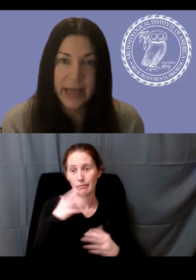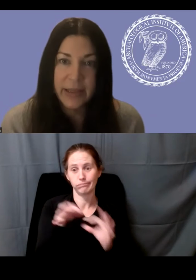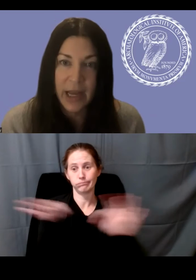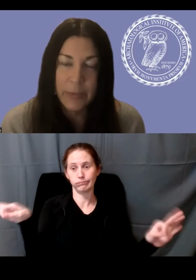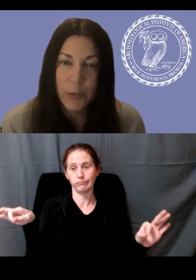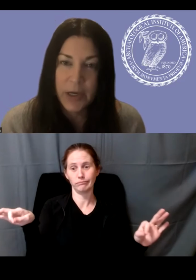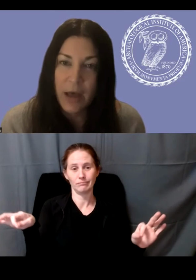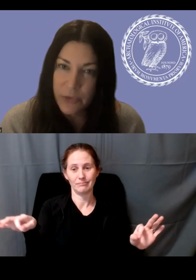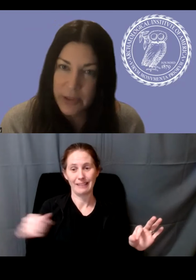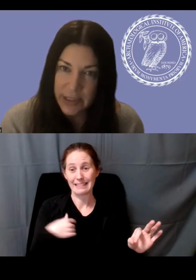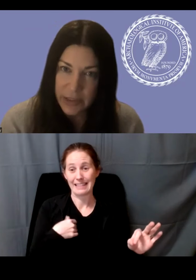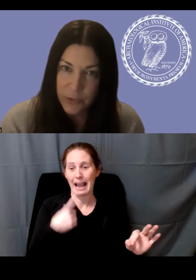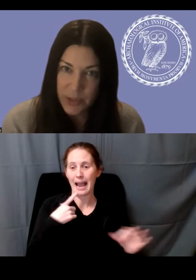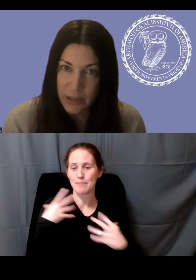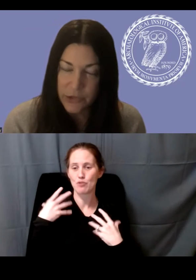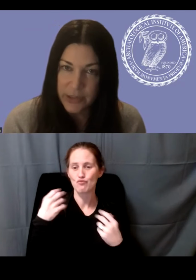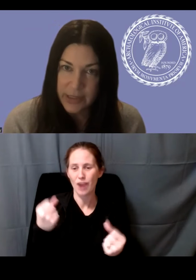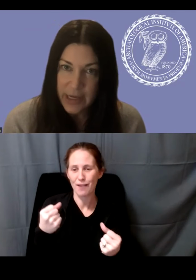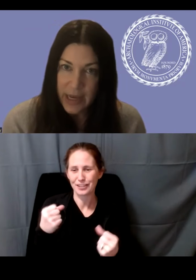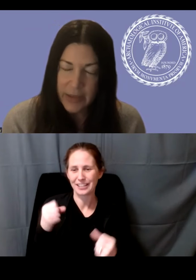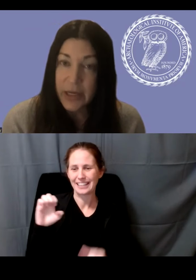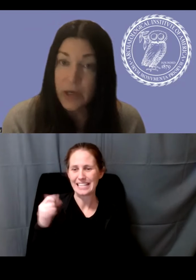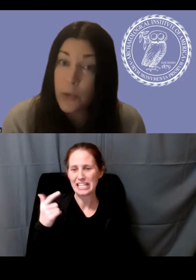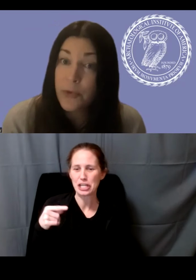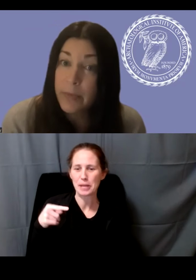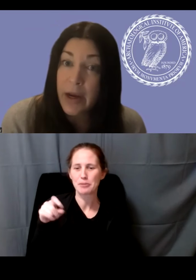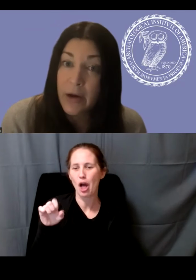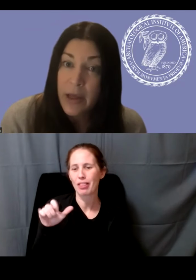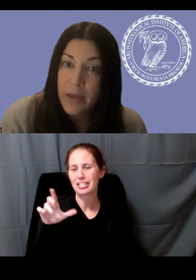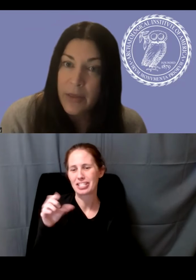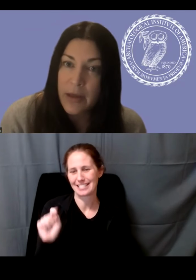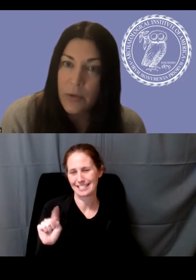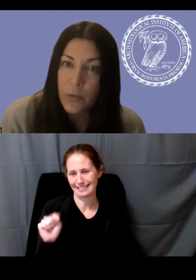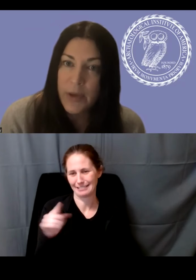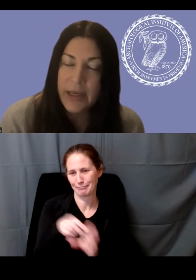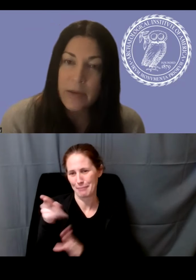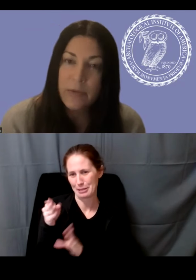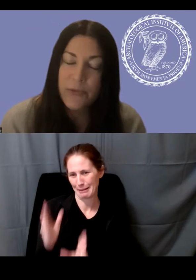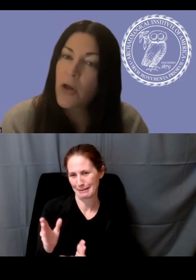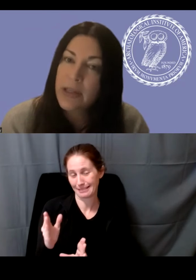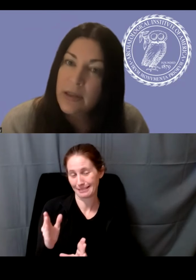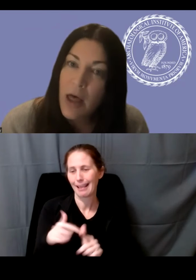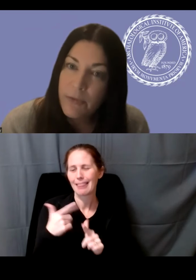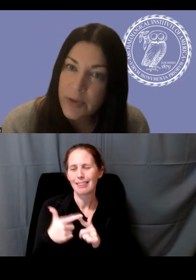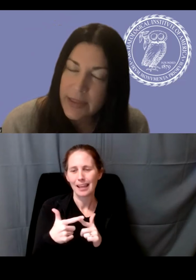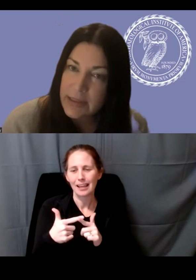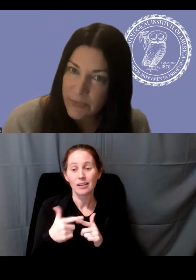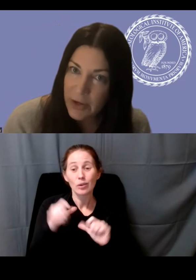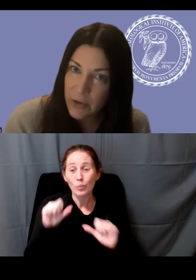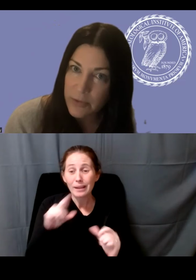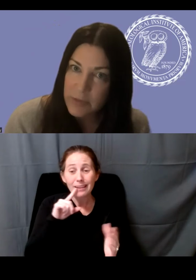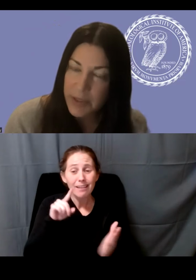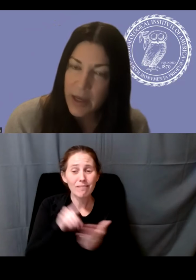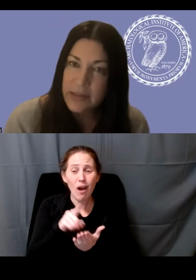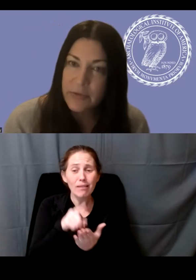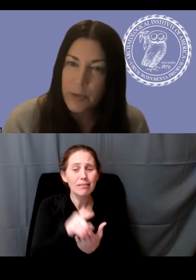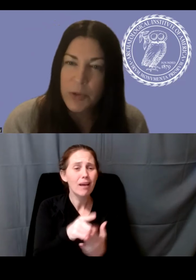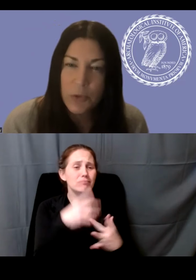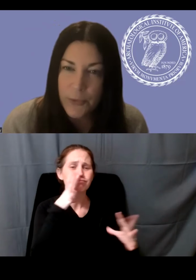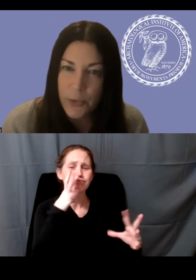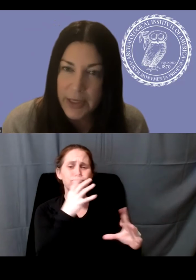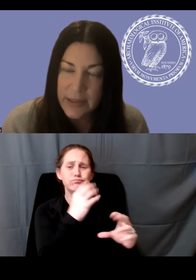I say that I am a recovering Egyptologist. And then I go from there, that we can fall in love with these pharaohs because